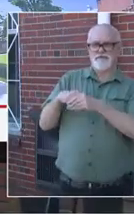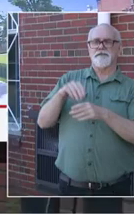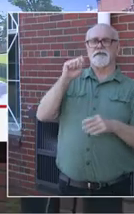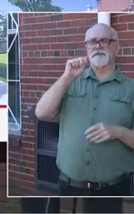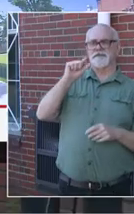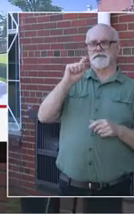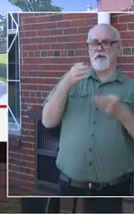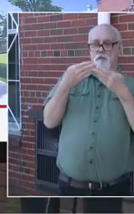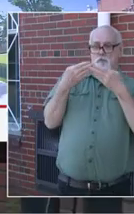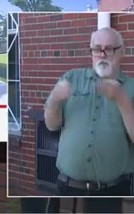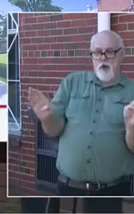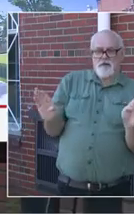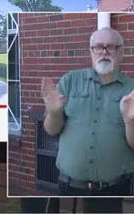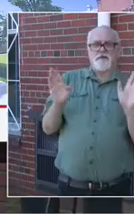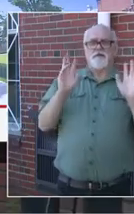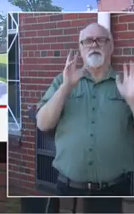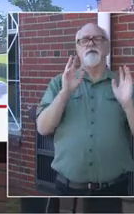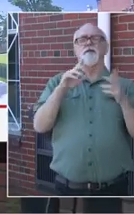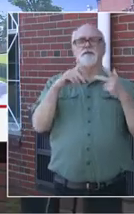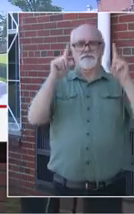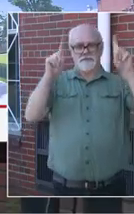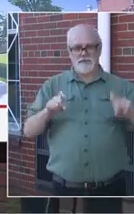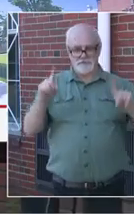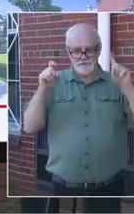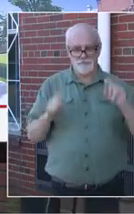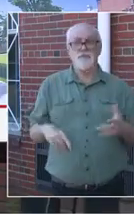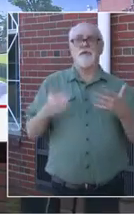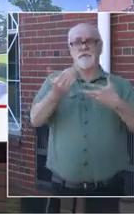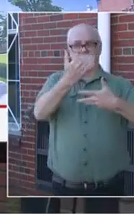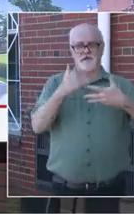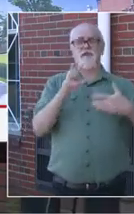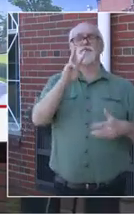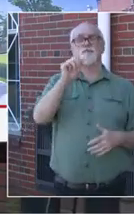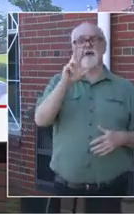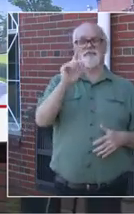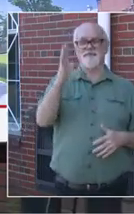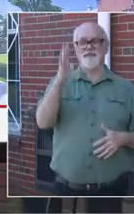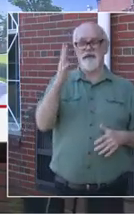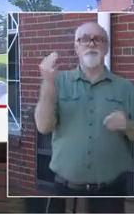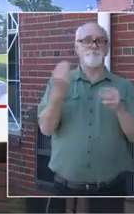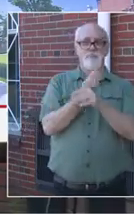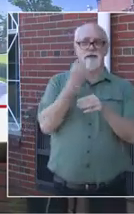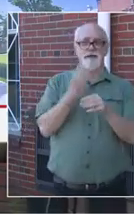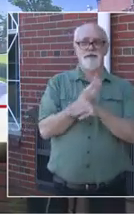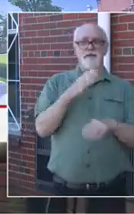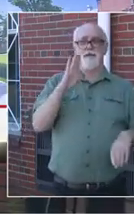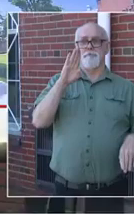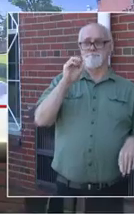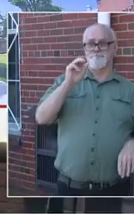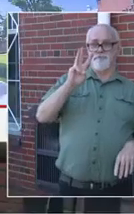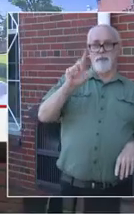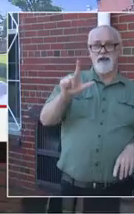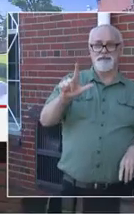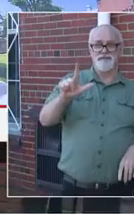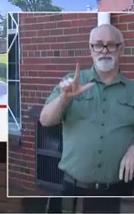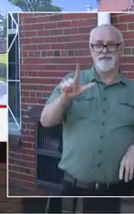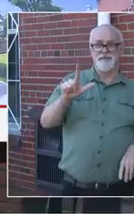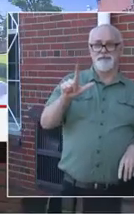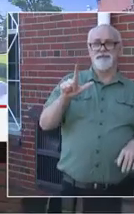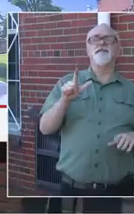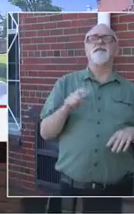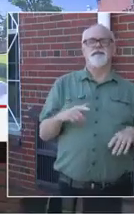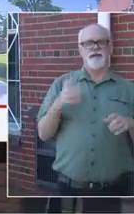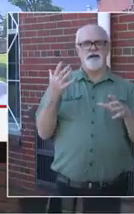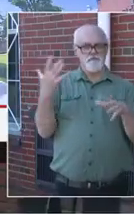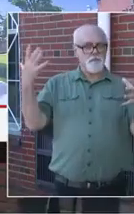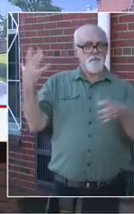Ward 5 first place in Cluster 3 Math Bowl in March. We're excited about that. That's right. Math has been a focus for